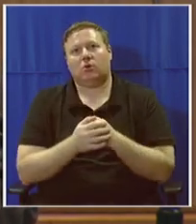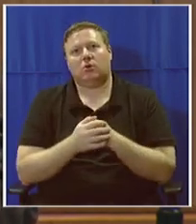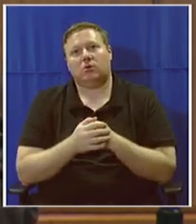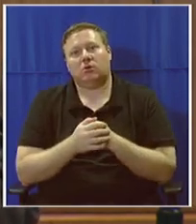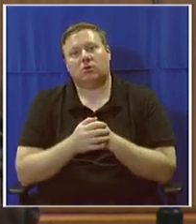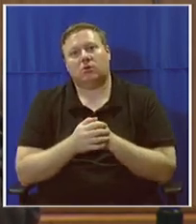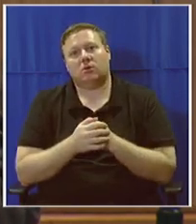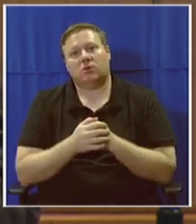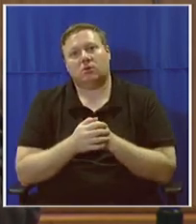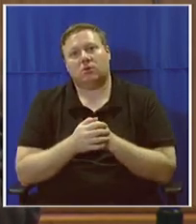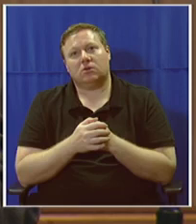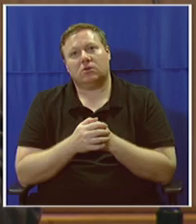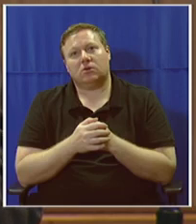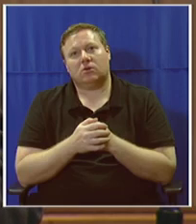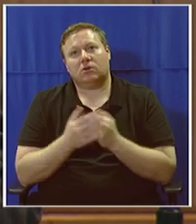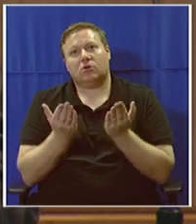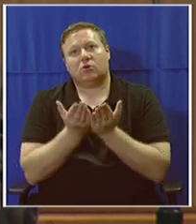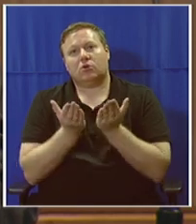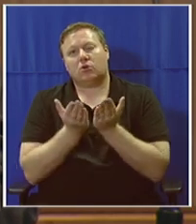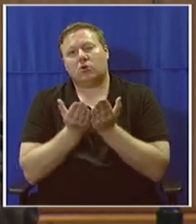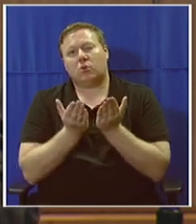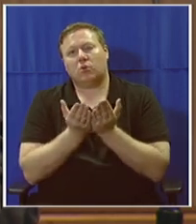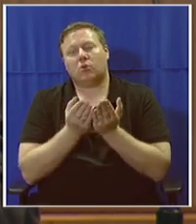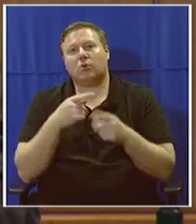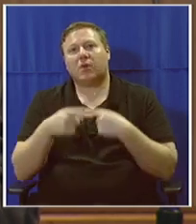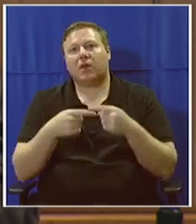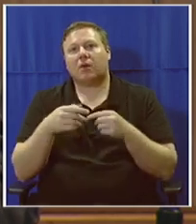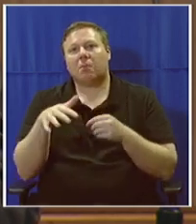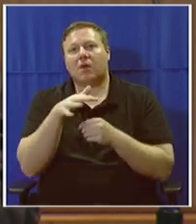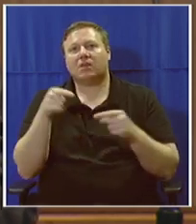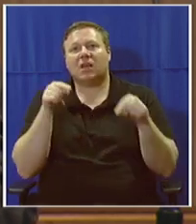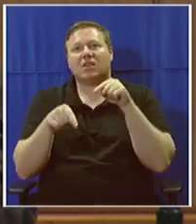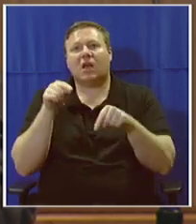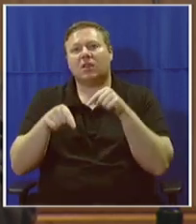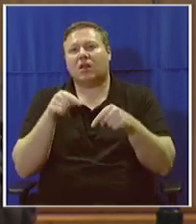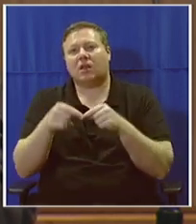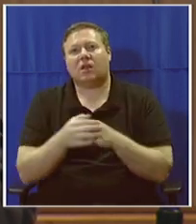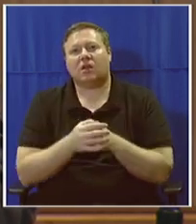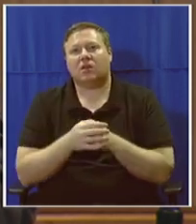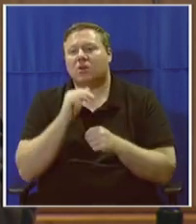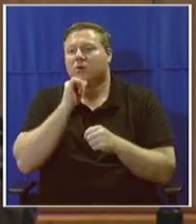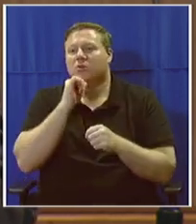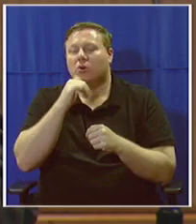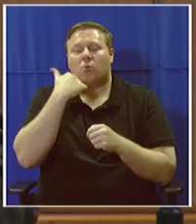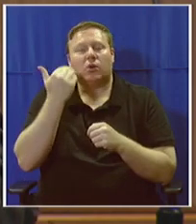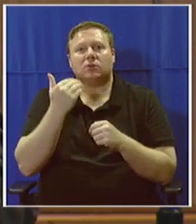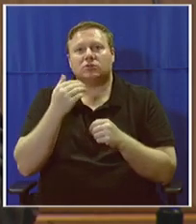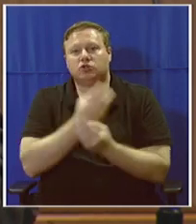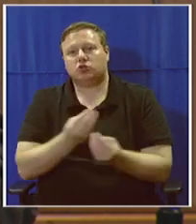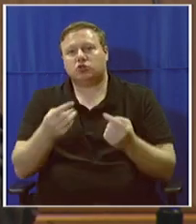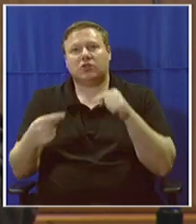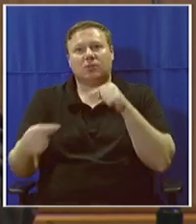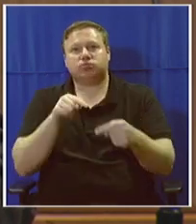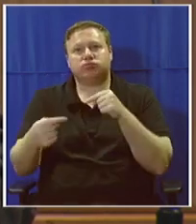slaughterhouses. We urge communities to get involved and bring solutions to this learner-on-learner violence.